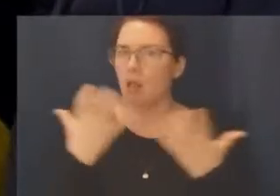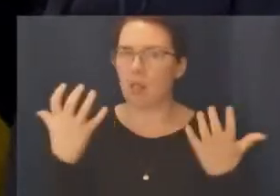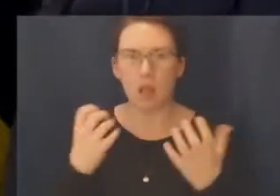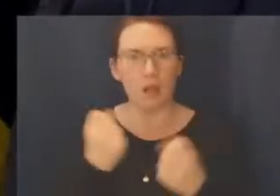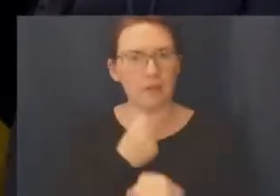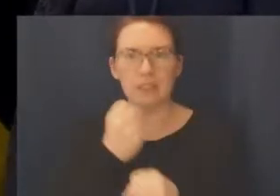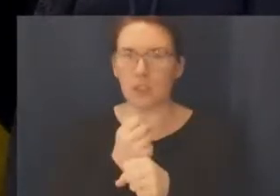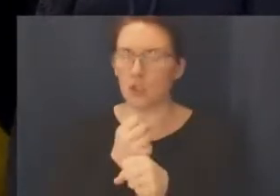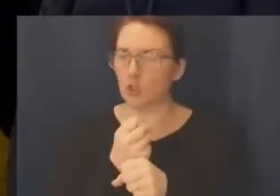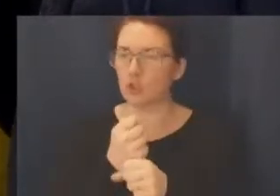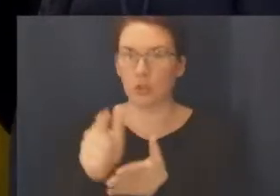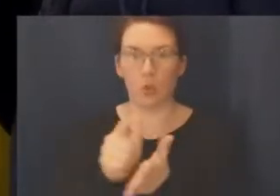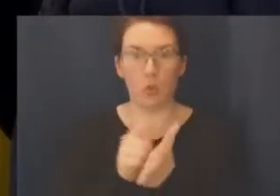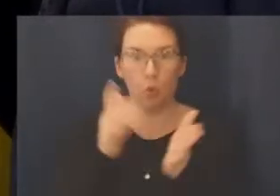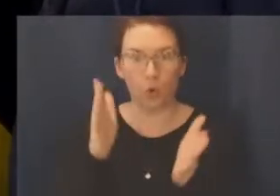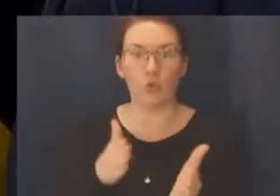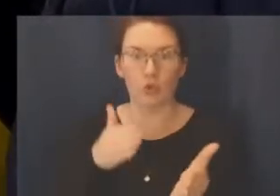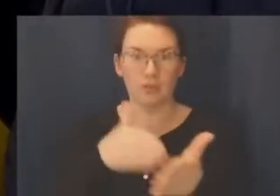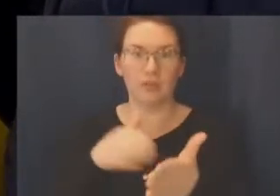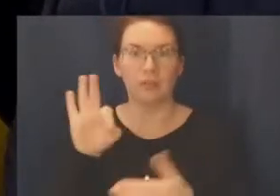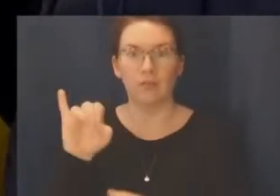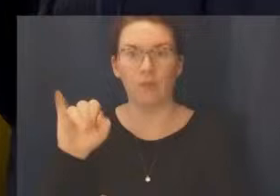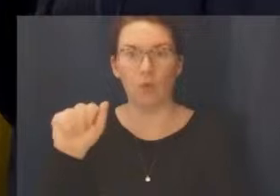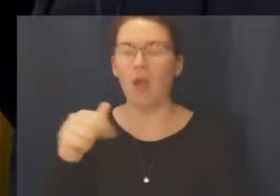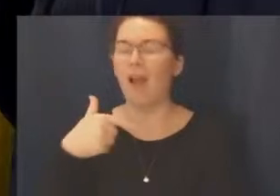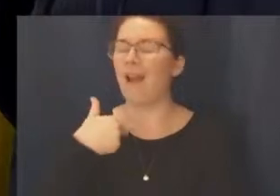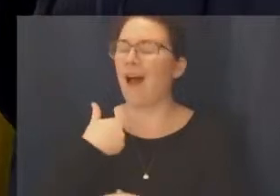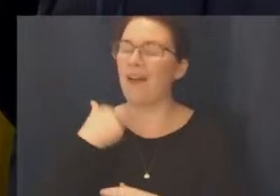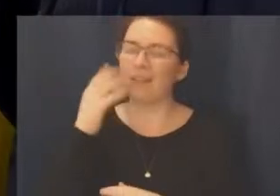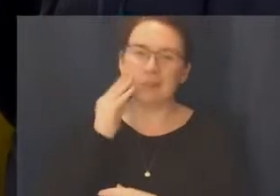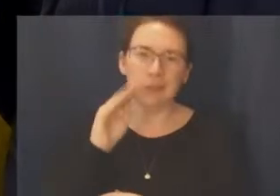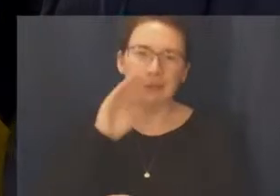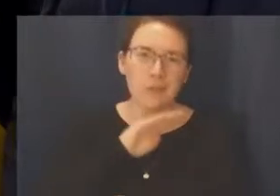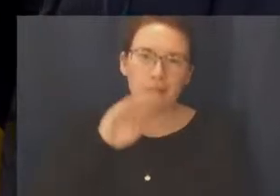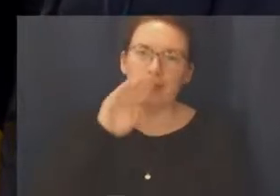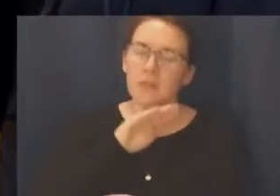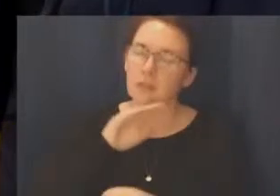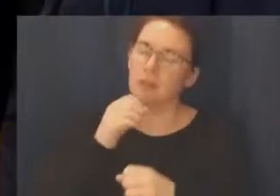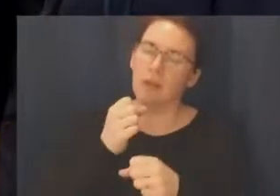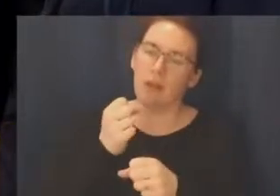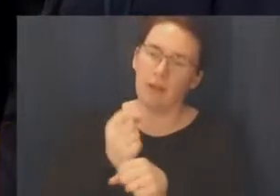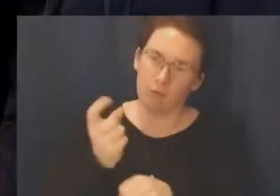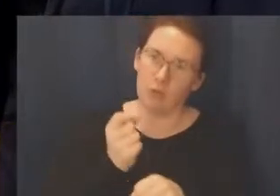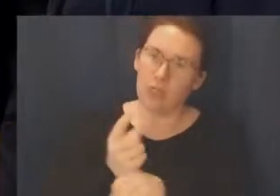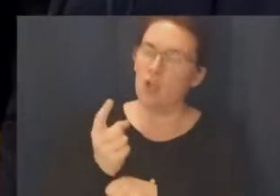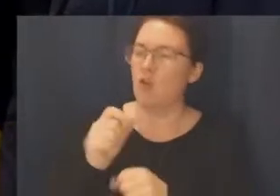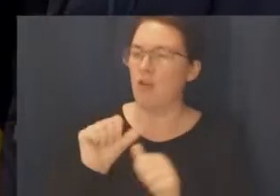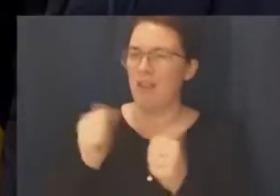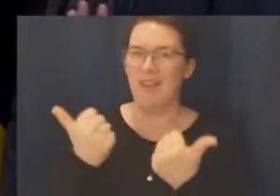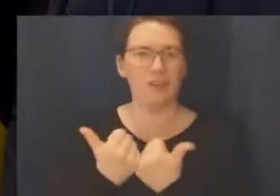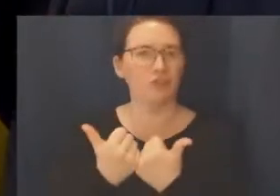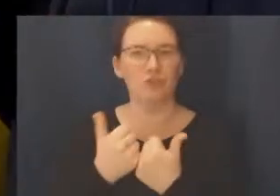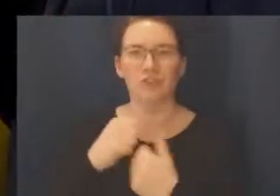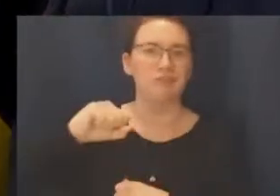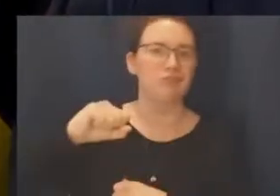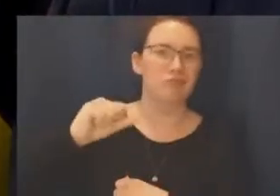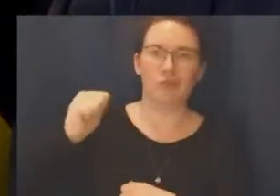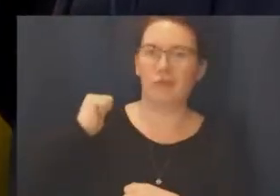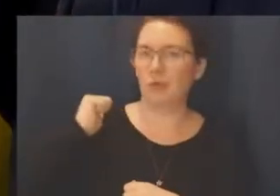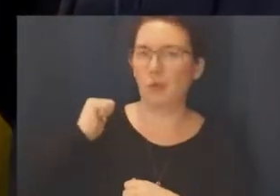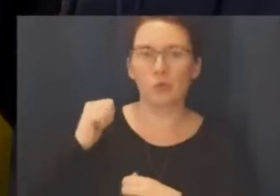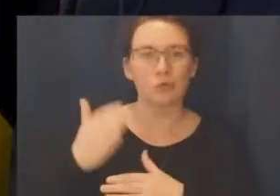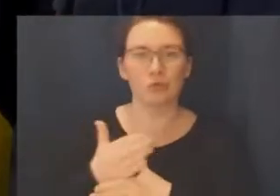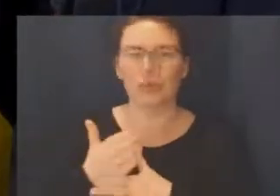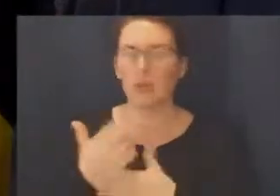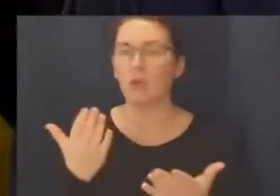I experienced the frustration of going year after year and being stonewalled by the agencies. A lot of the people who are in HHS